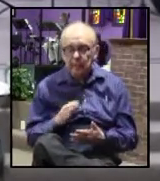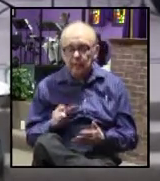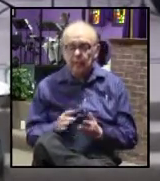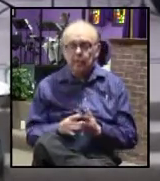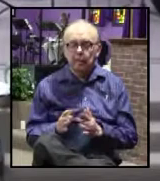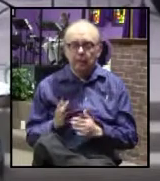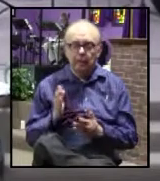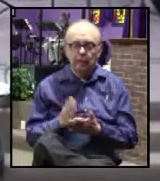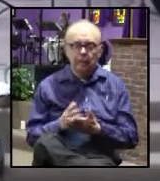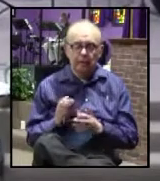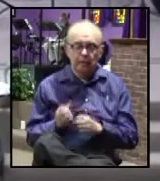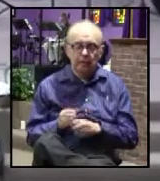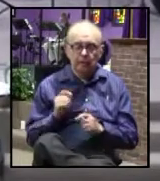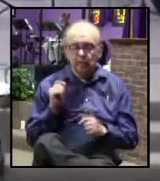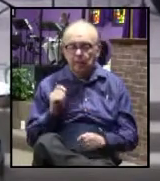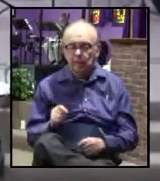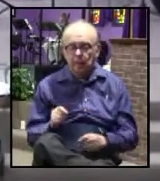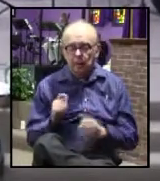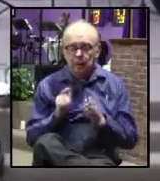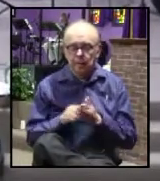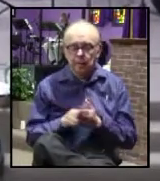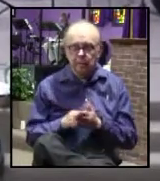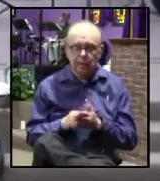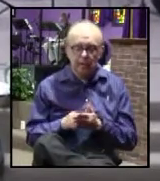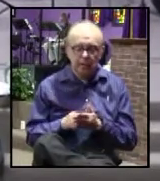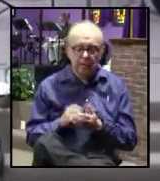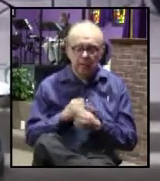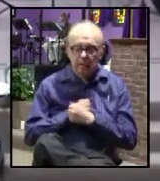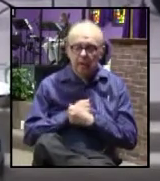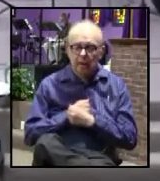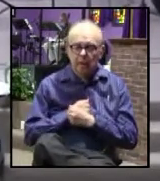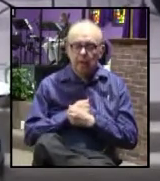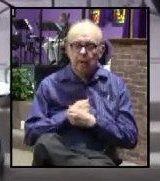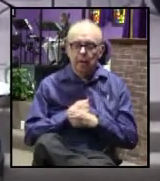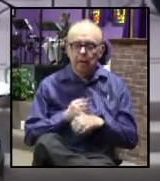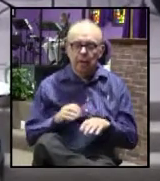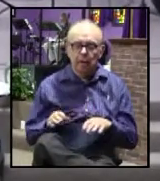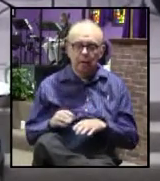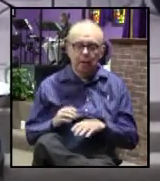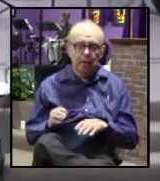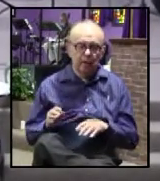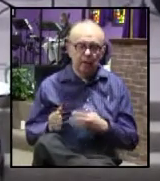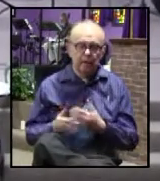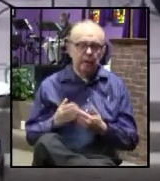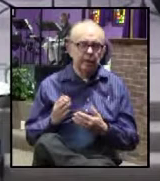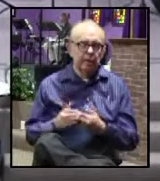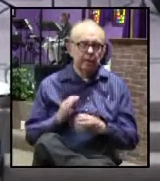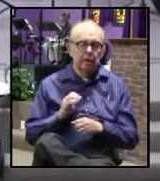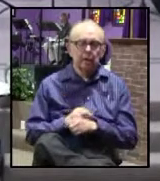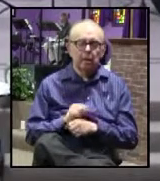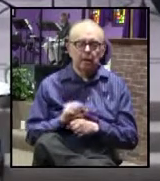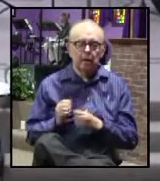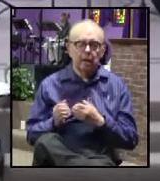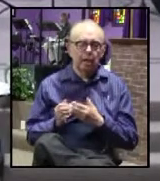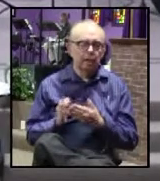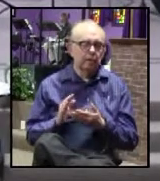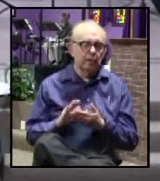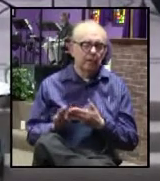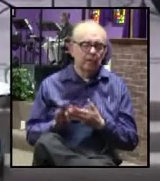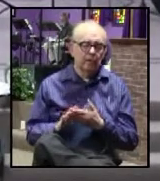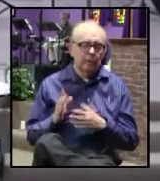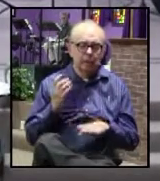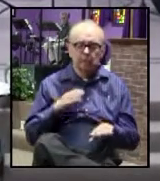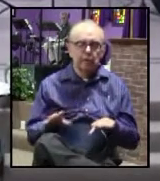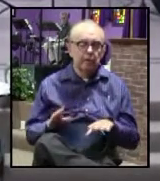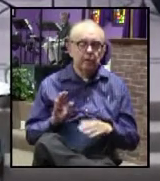here stopped to make it a point to show kindness and to show love and to do the very simple task of cleaning that, no matter whether they